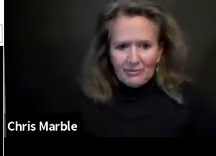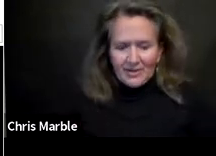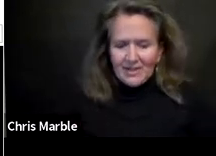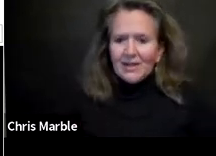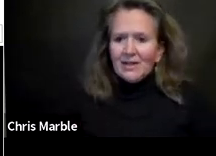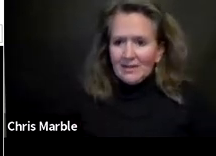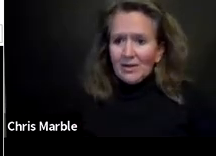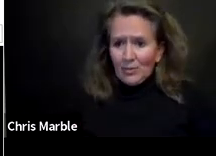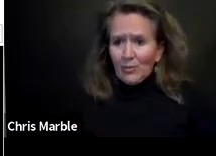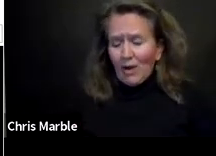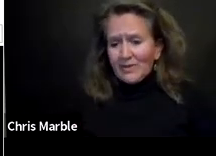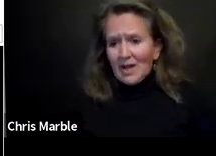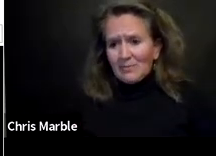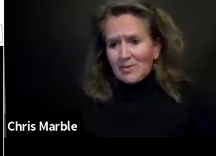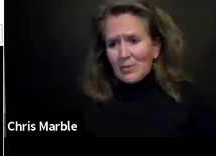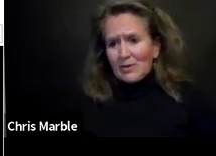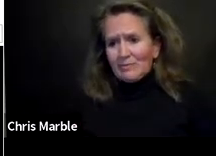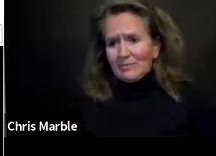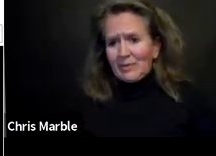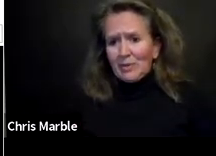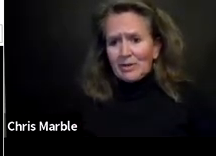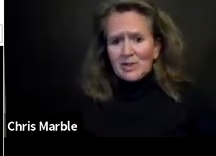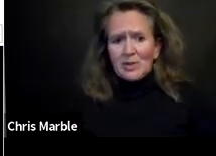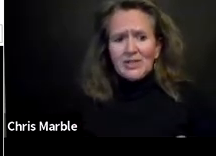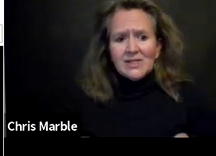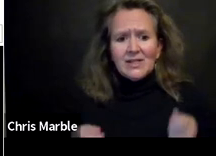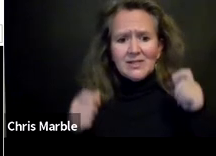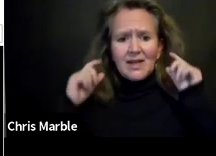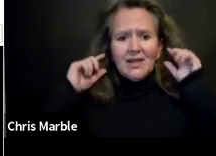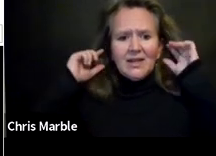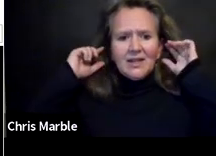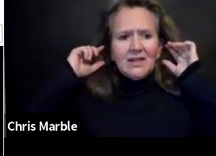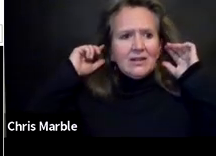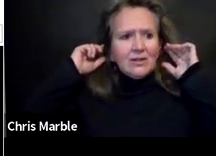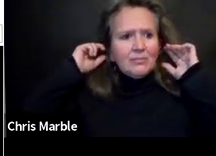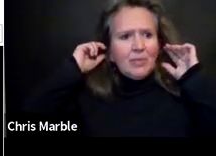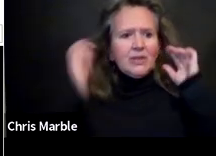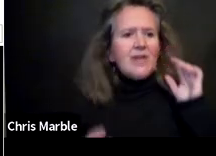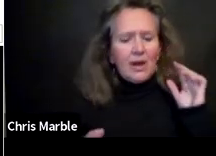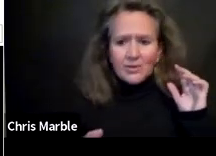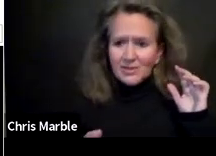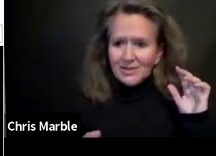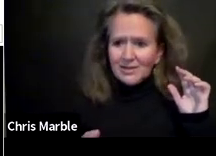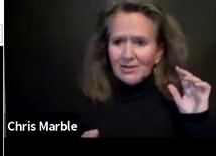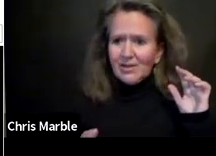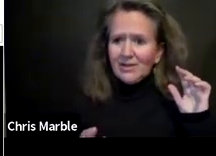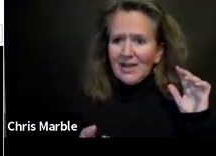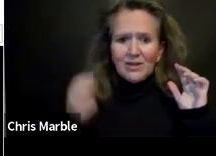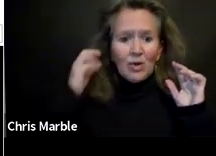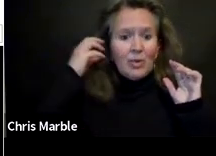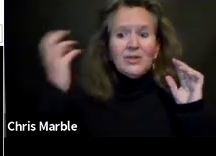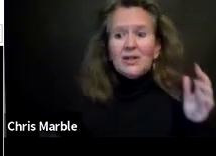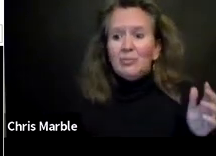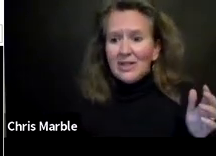mask off, oftentimes what people are experiencing is that it either pulls out their